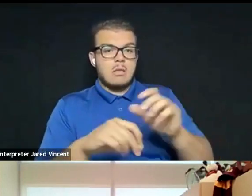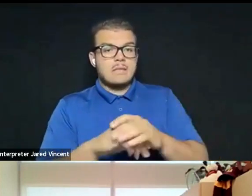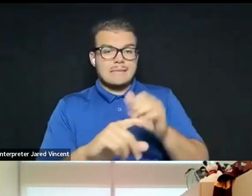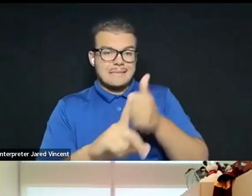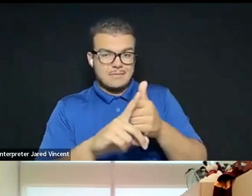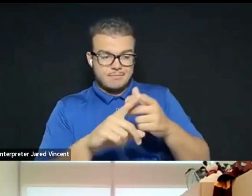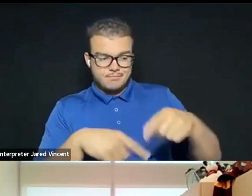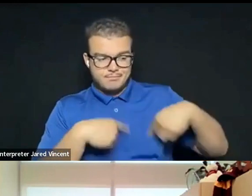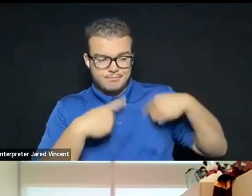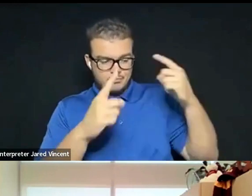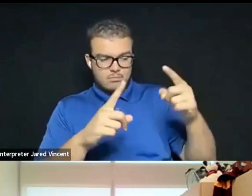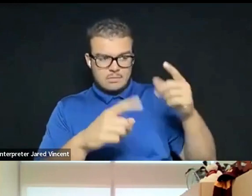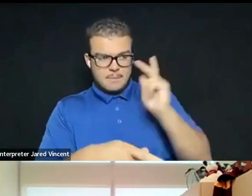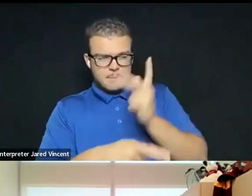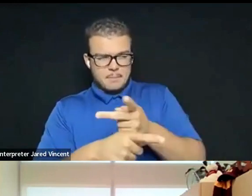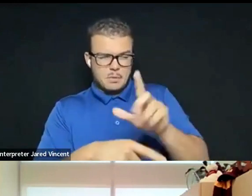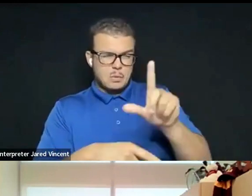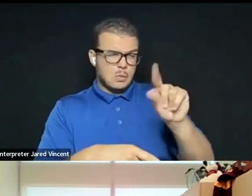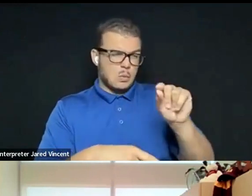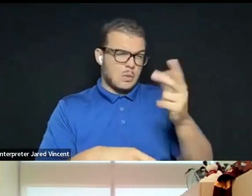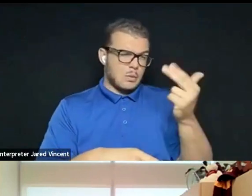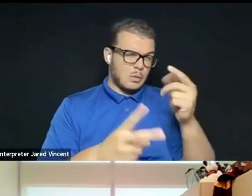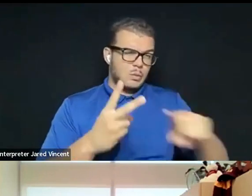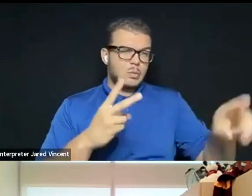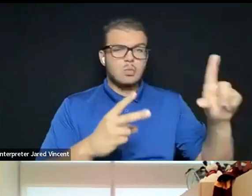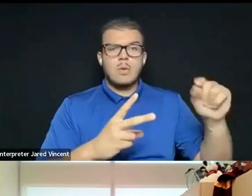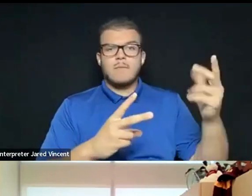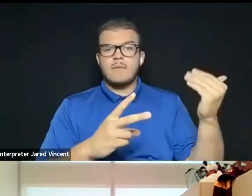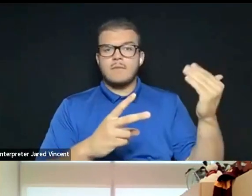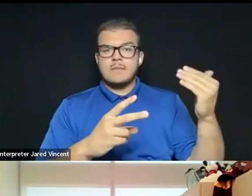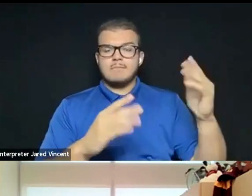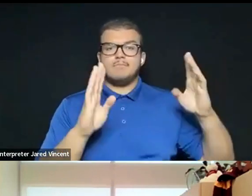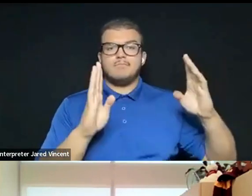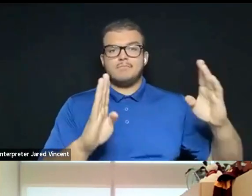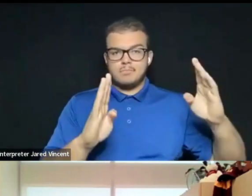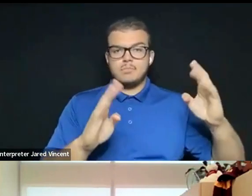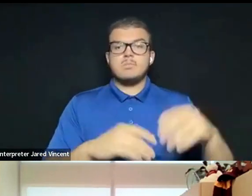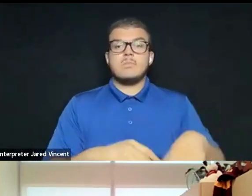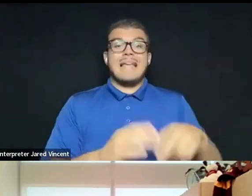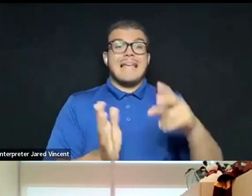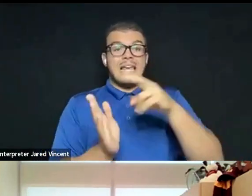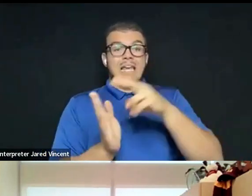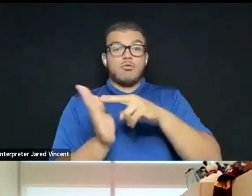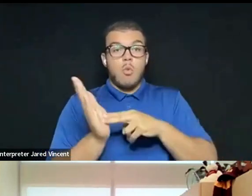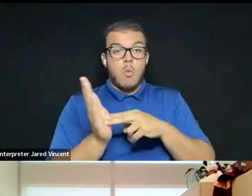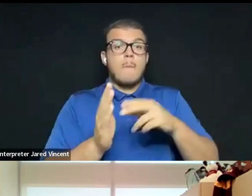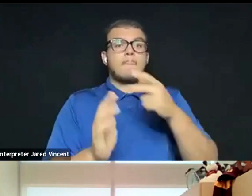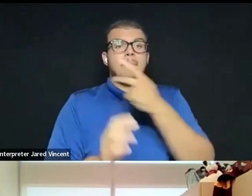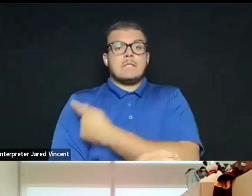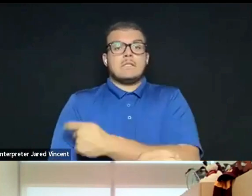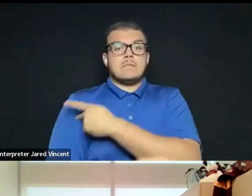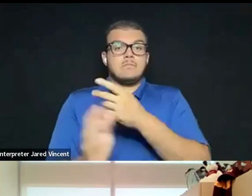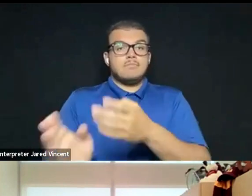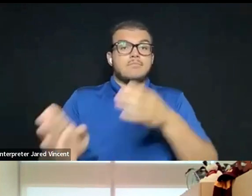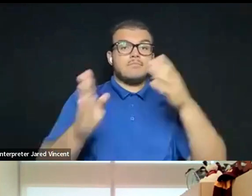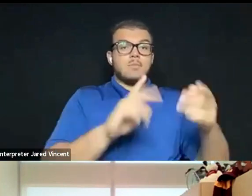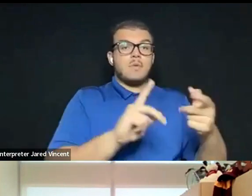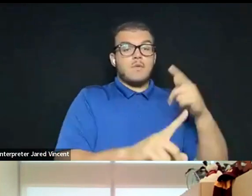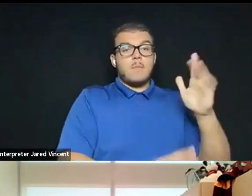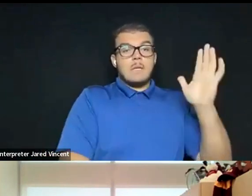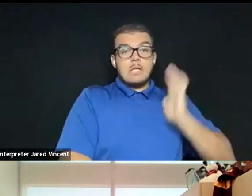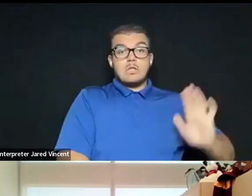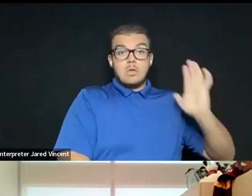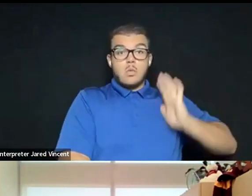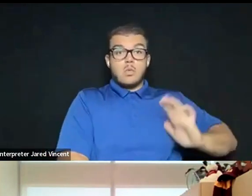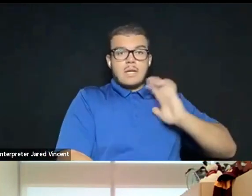from 2013 through 2015, and the enrolled patients were compared to historic